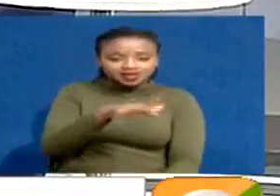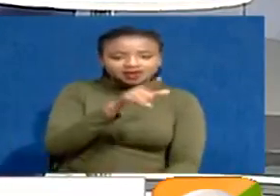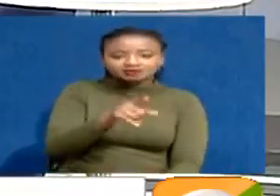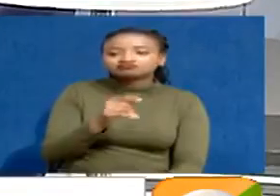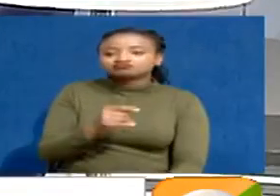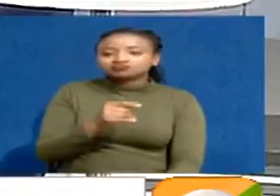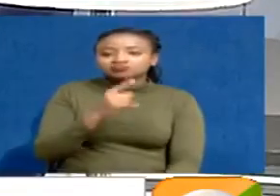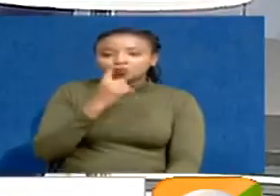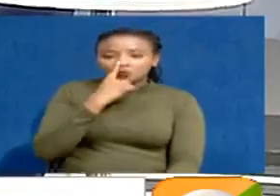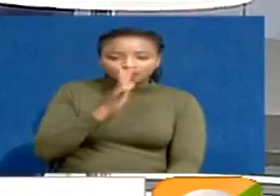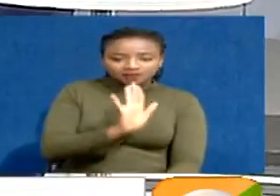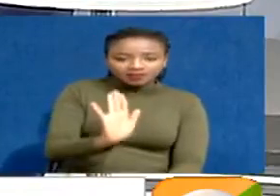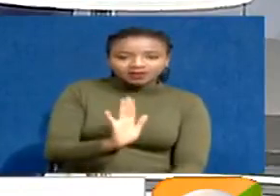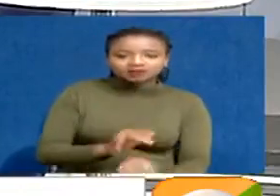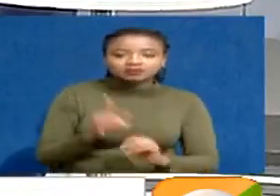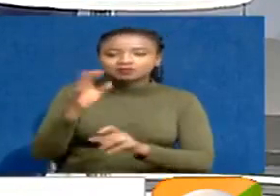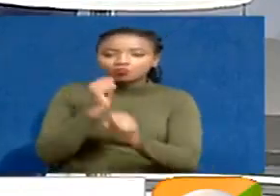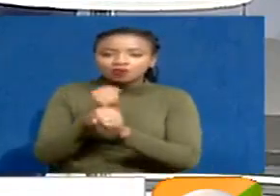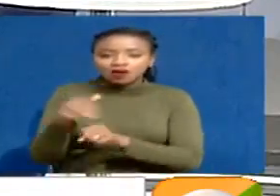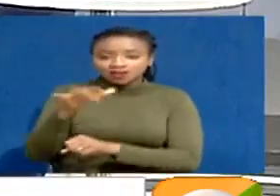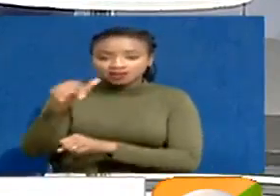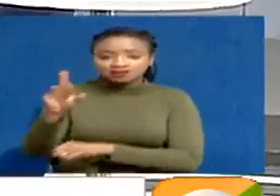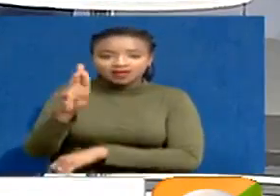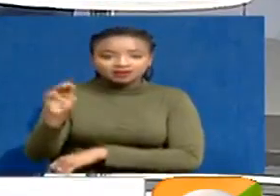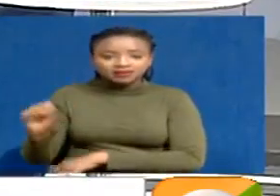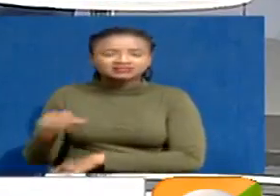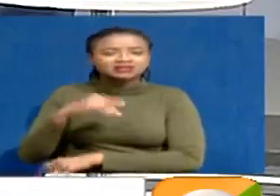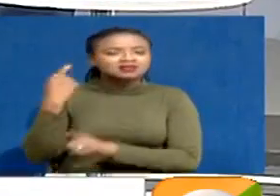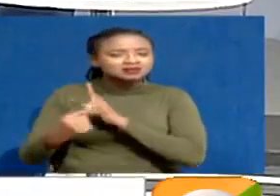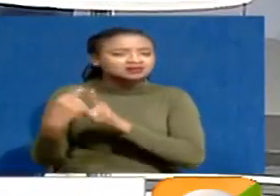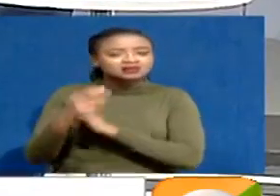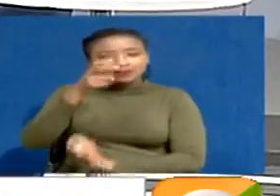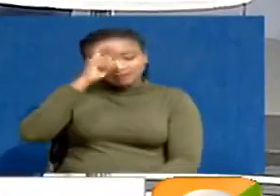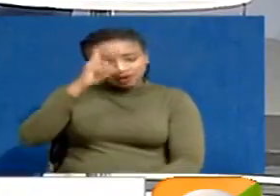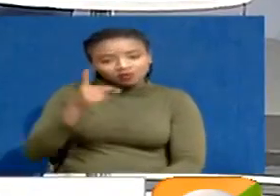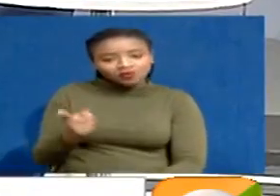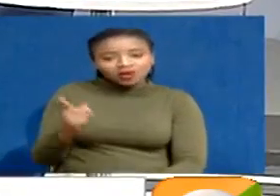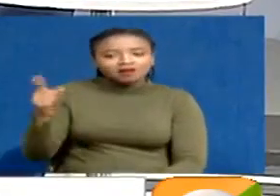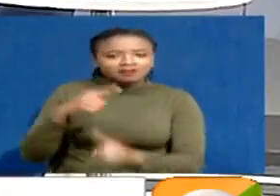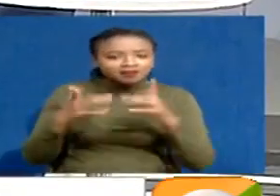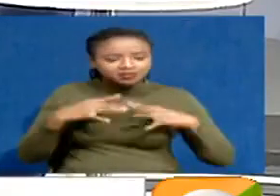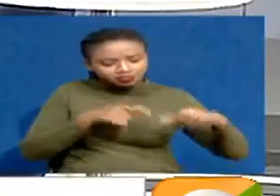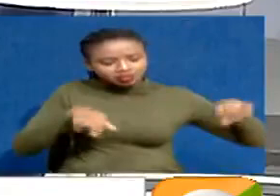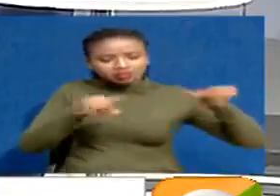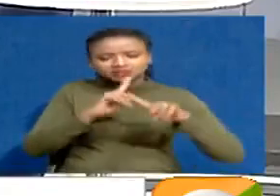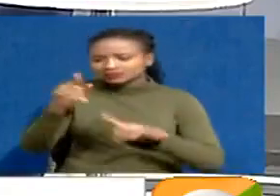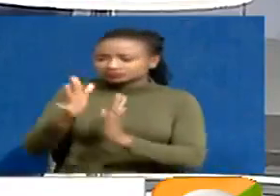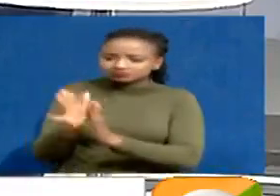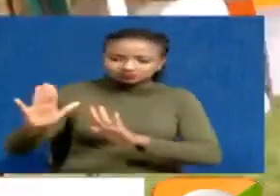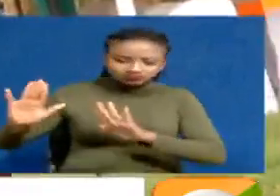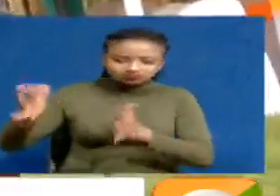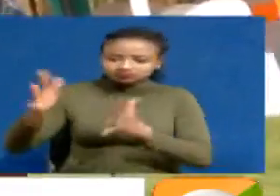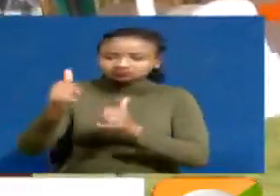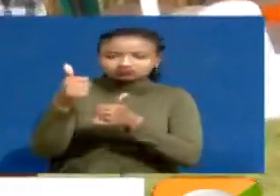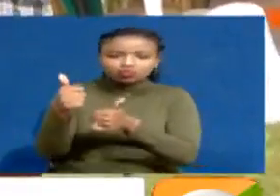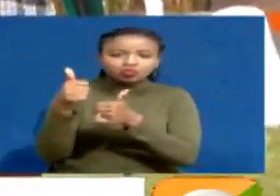worked at the RMS company for close to 20 years, was praised for his high work ethic and strong value for family life.